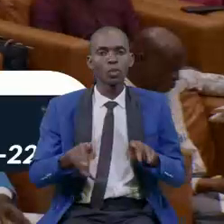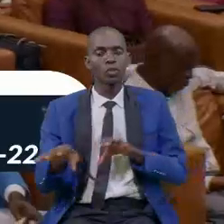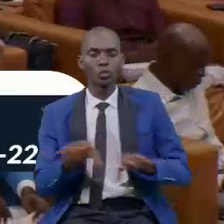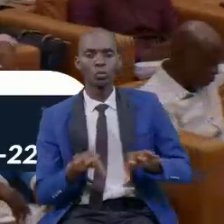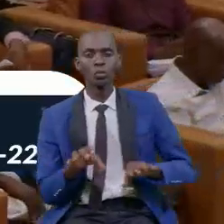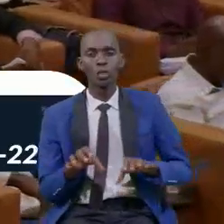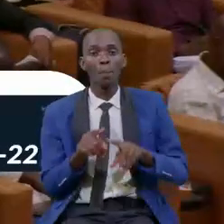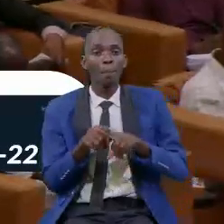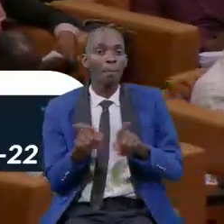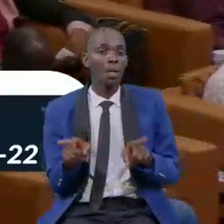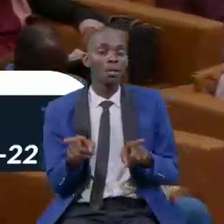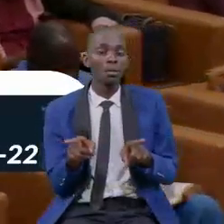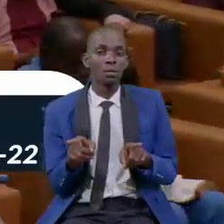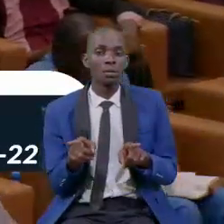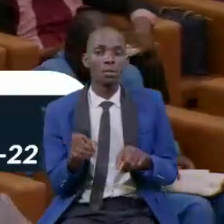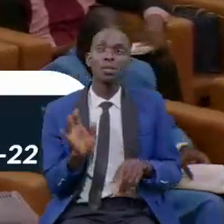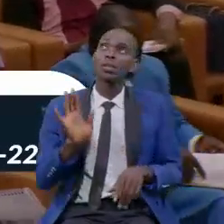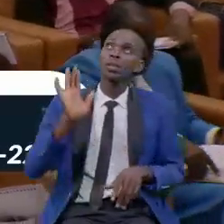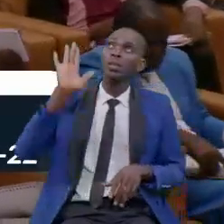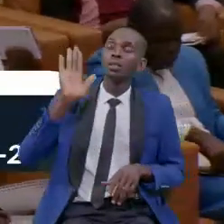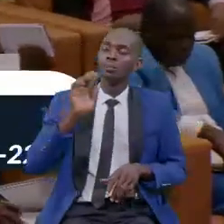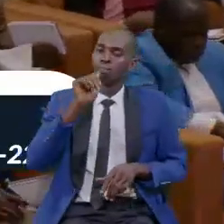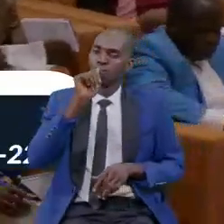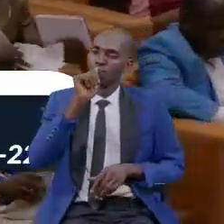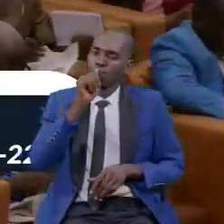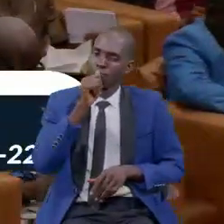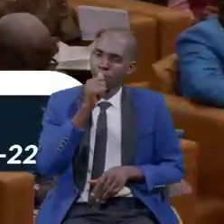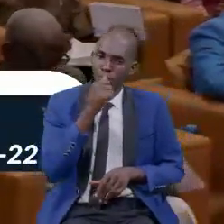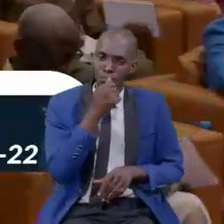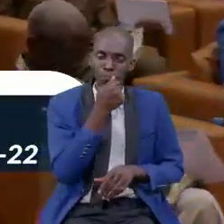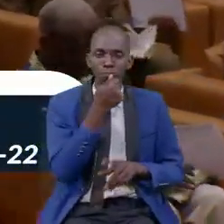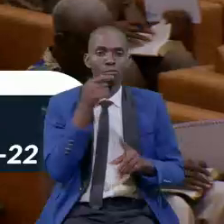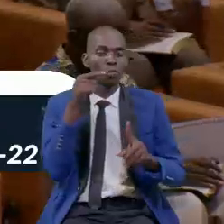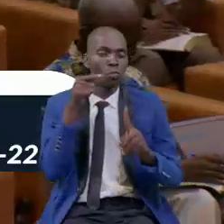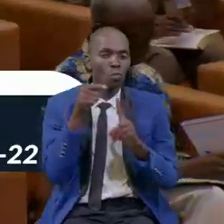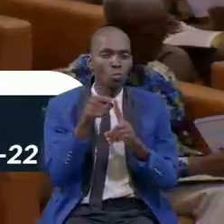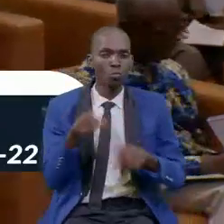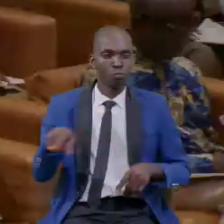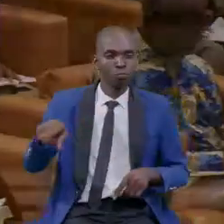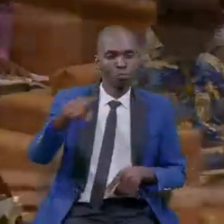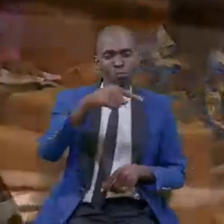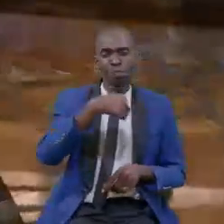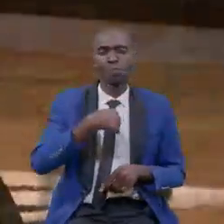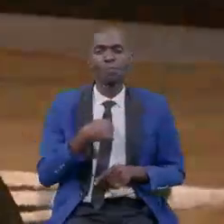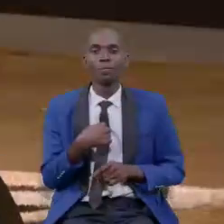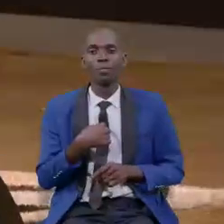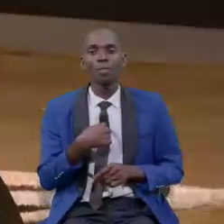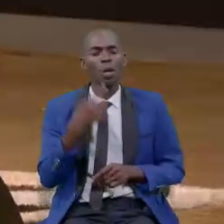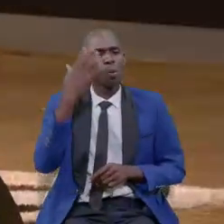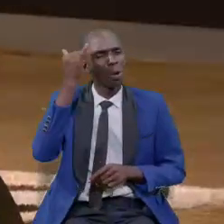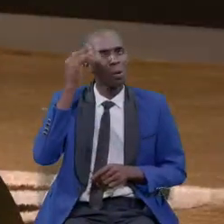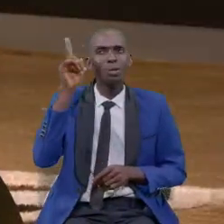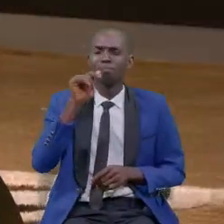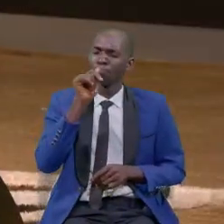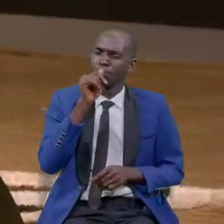slackness, but is long-suffering toward us, all of us. Why?